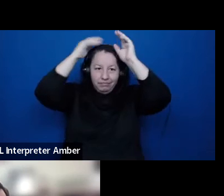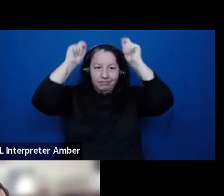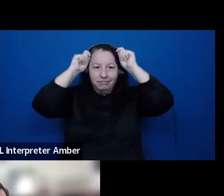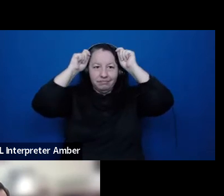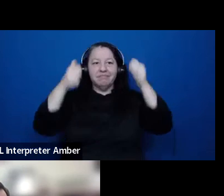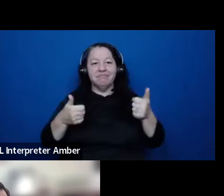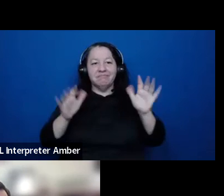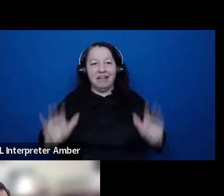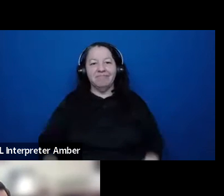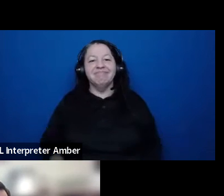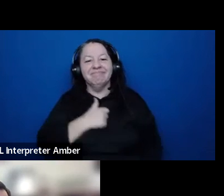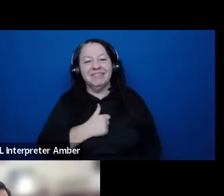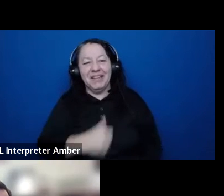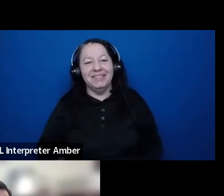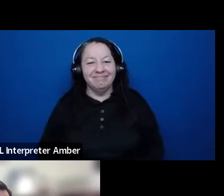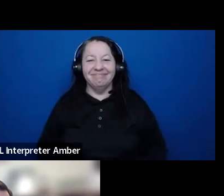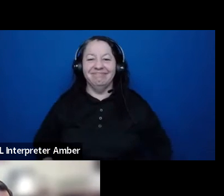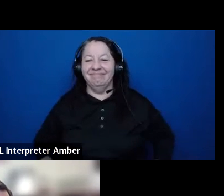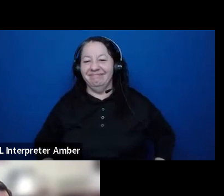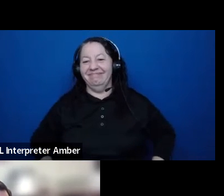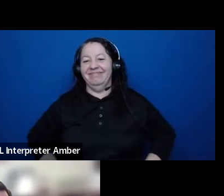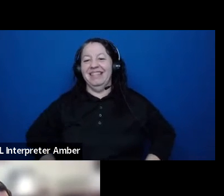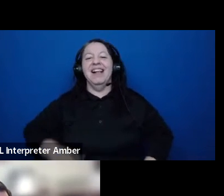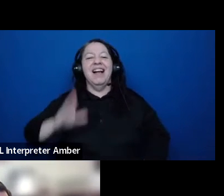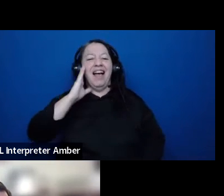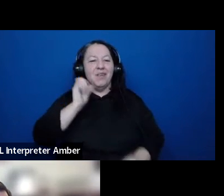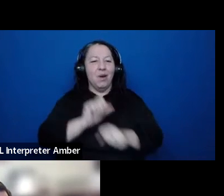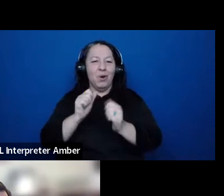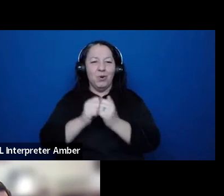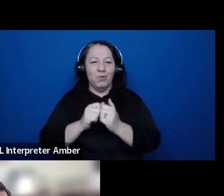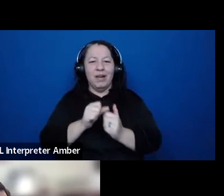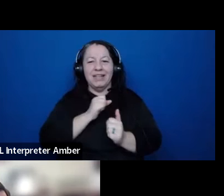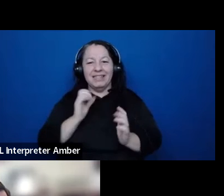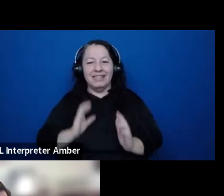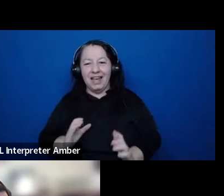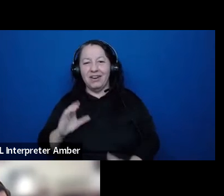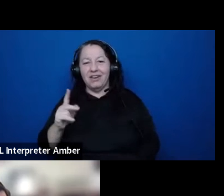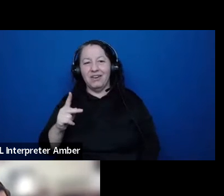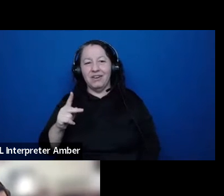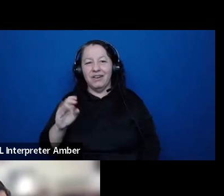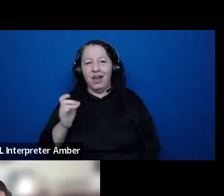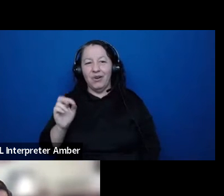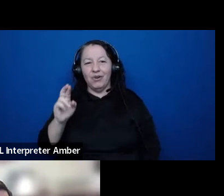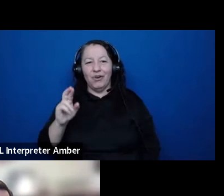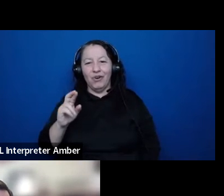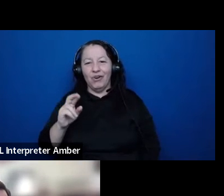Apologies for that. I know I worked with Senator Kelker on it, and so that must have been